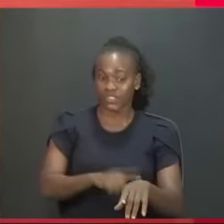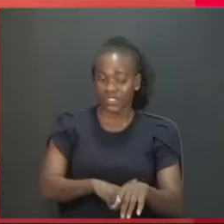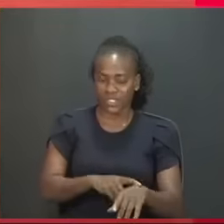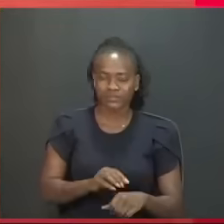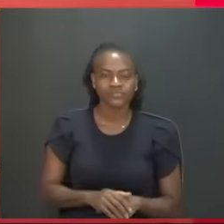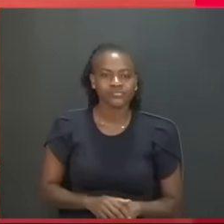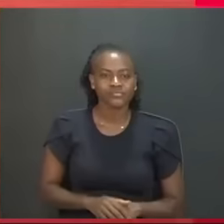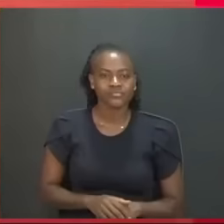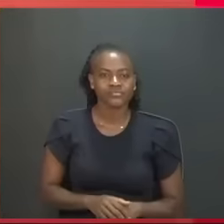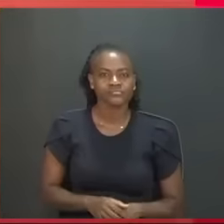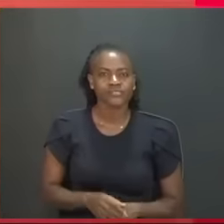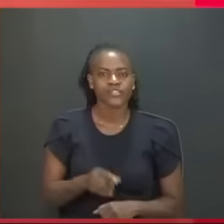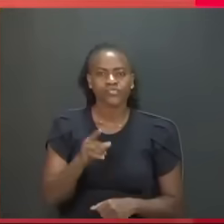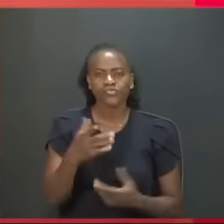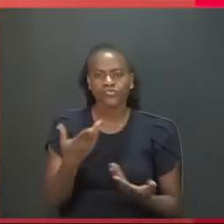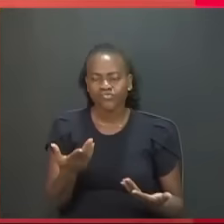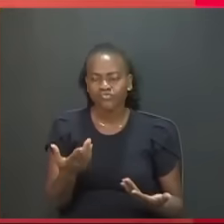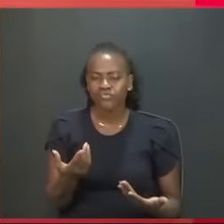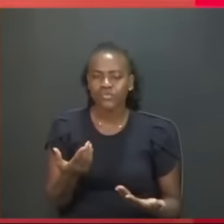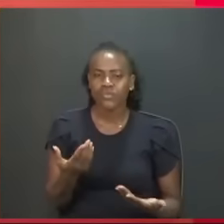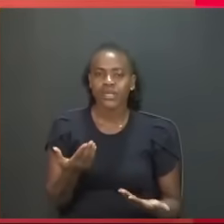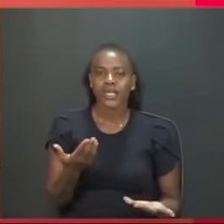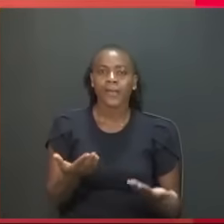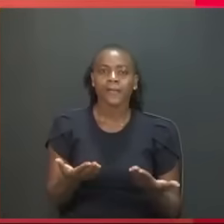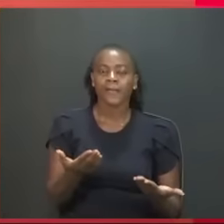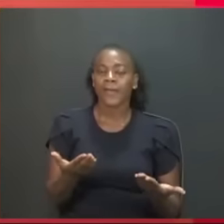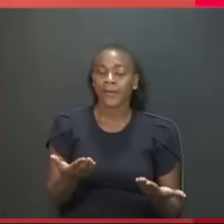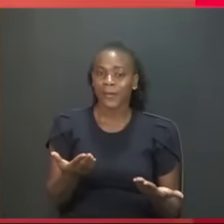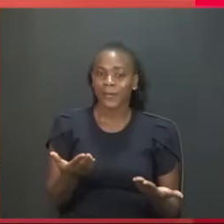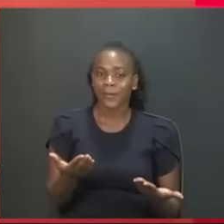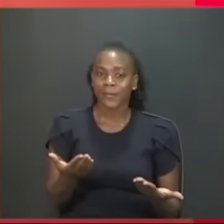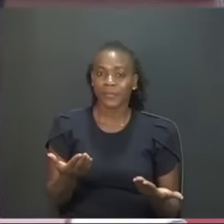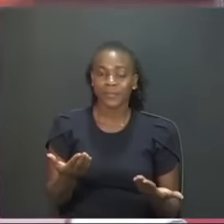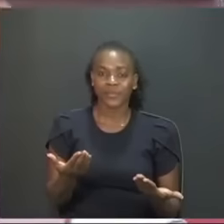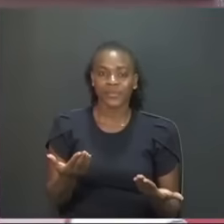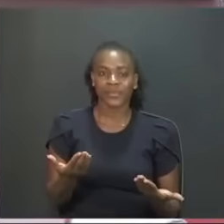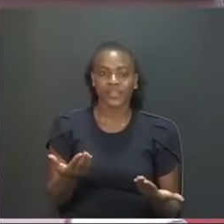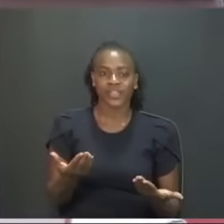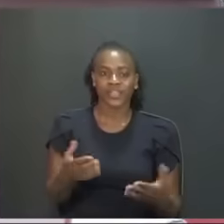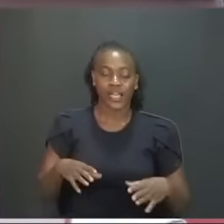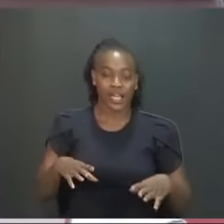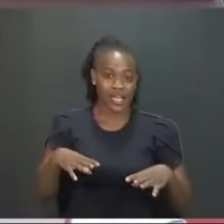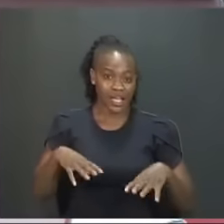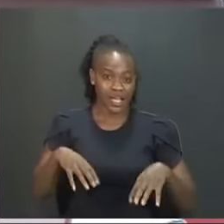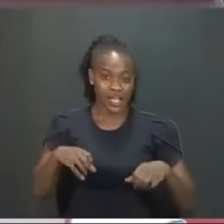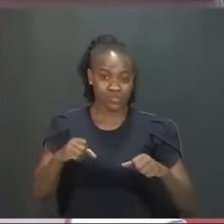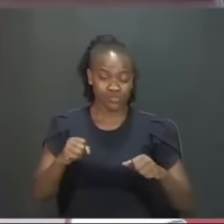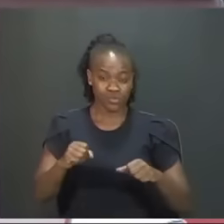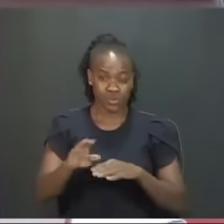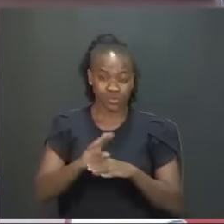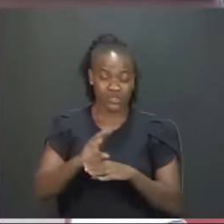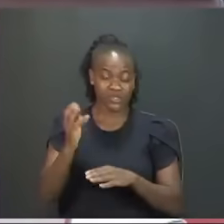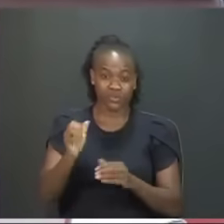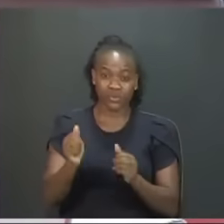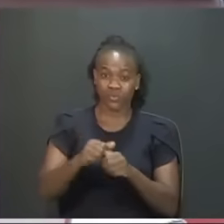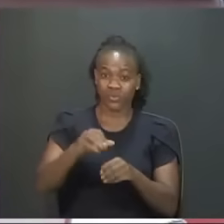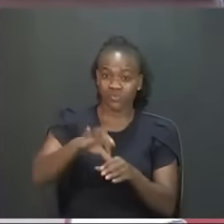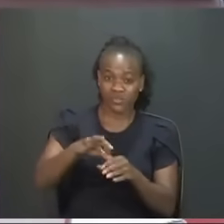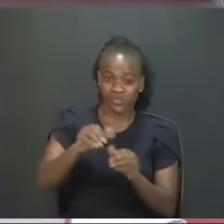one instance where we adopted the business Mr. committee's Speaker, report with by respect. a vote? Mr. Speaker, with respect. Mr. Speaker, with